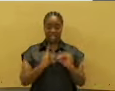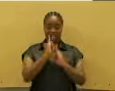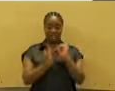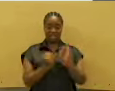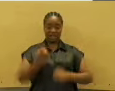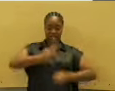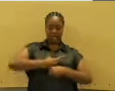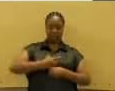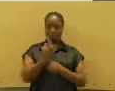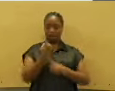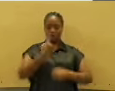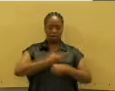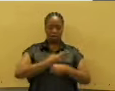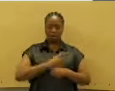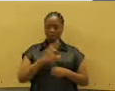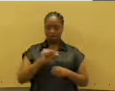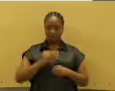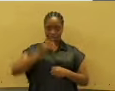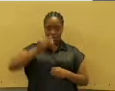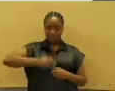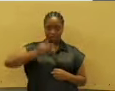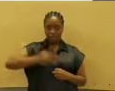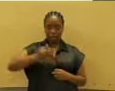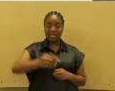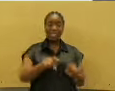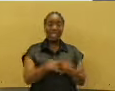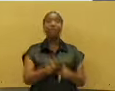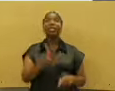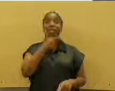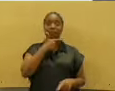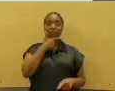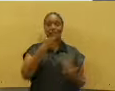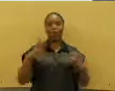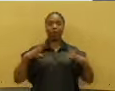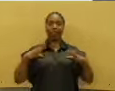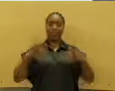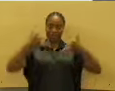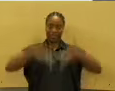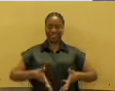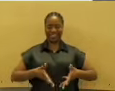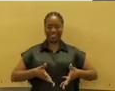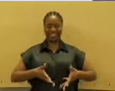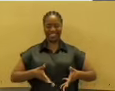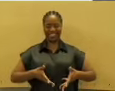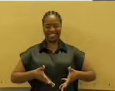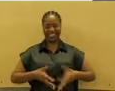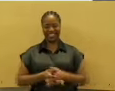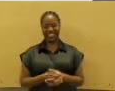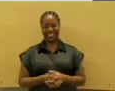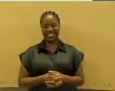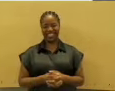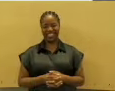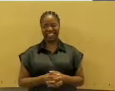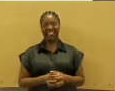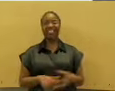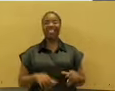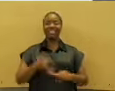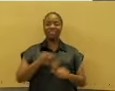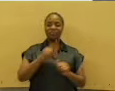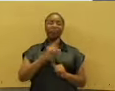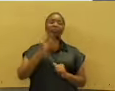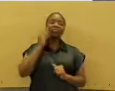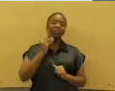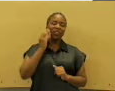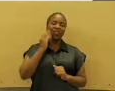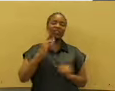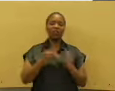one day, but constantly, even in December, during the holiday time. So the Social Justice Barometer and the experience of